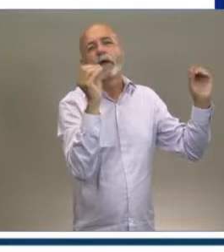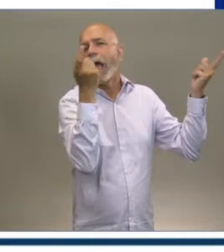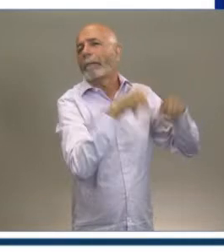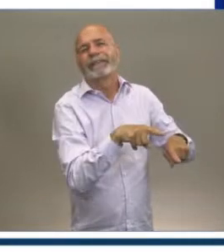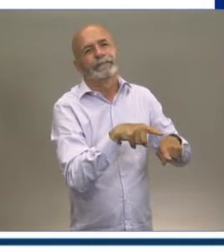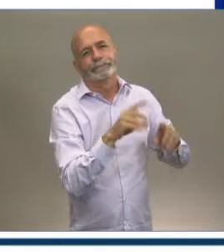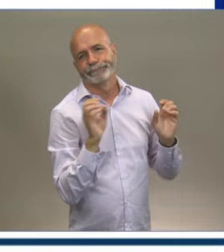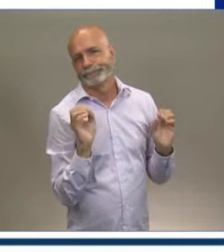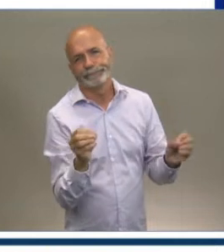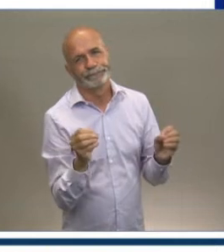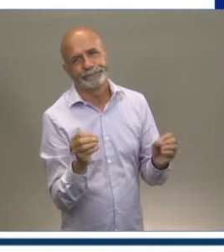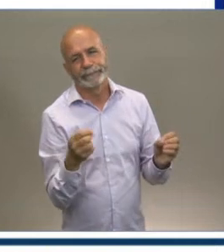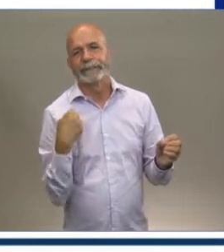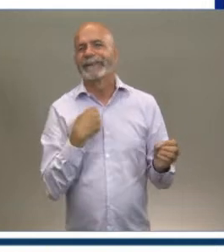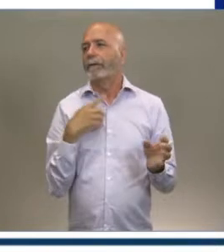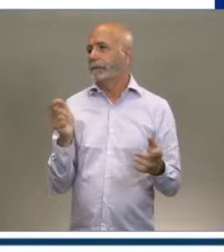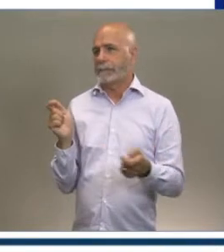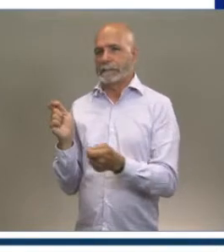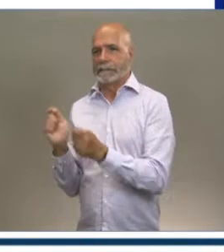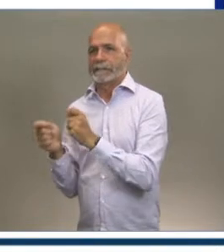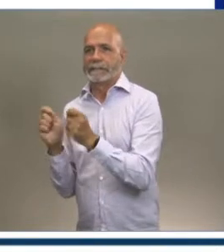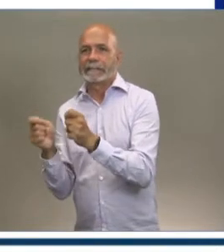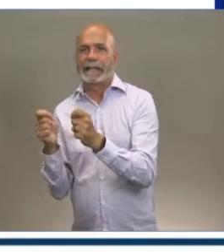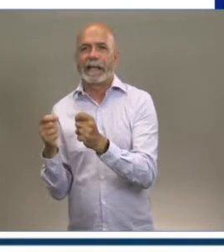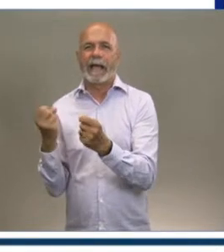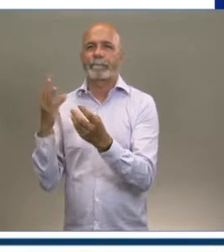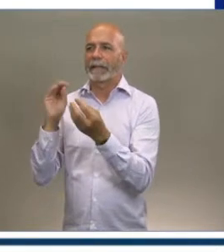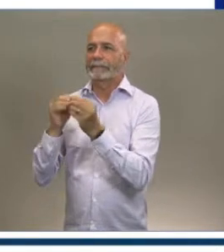isolation requirements based on their decision to open up to the